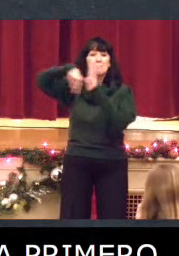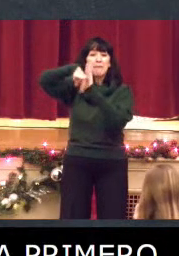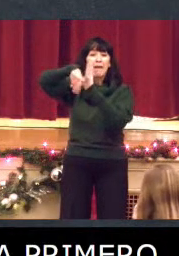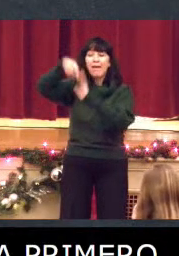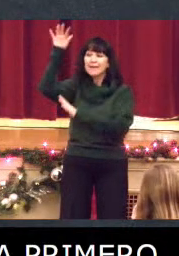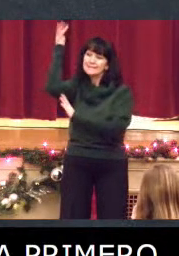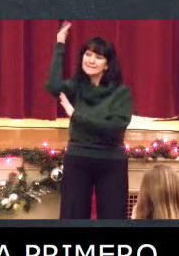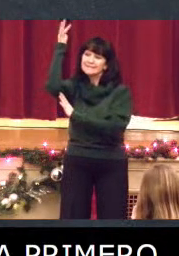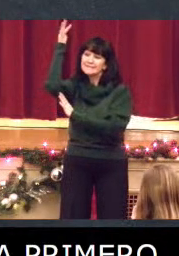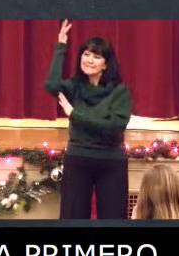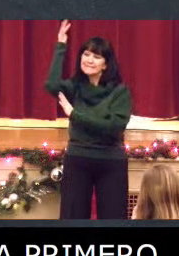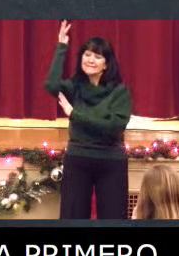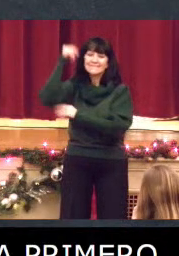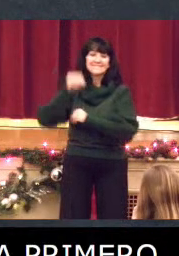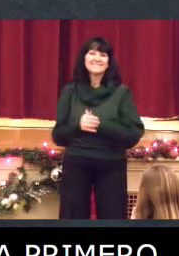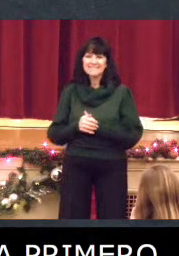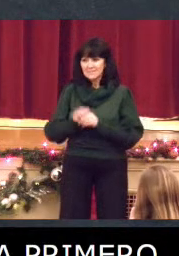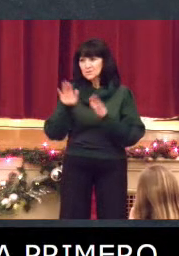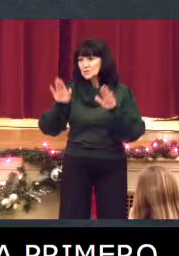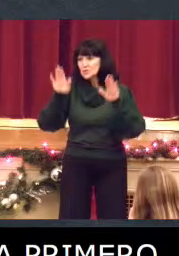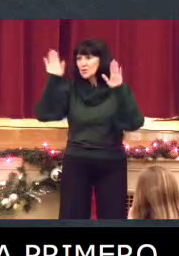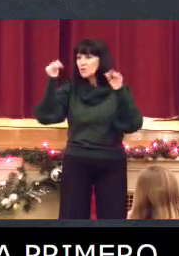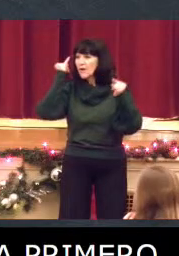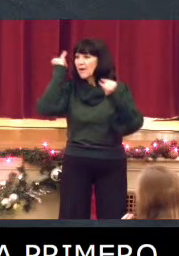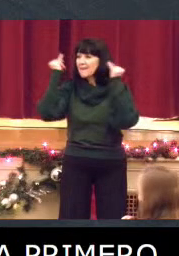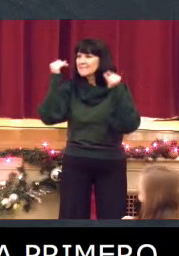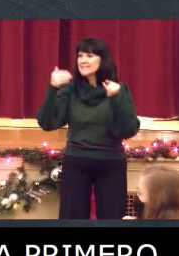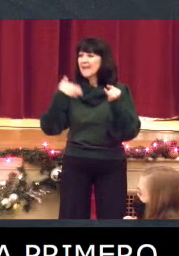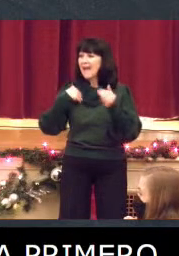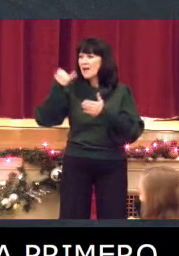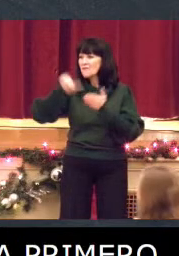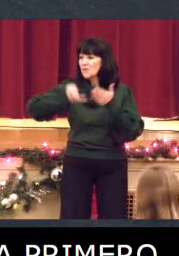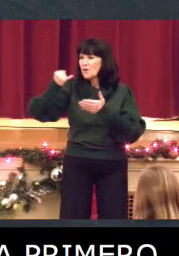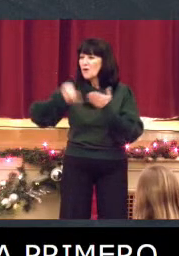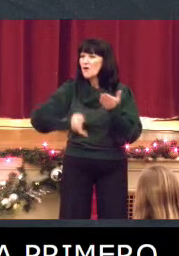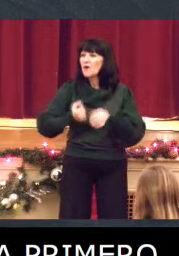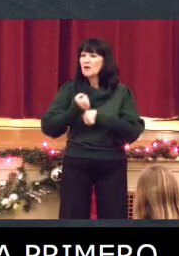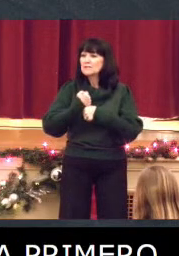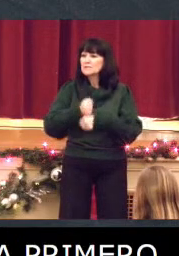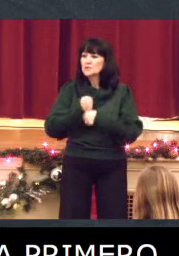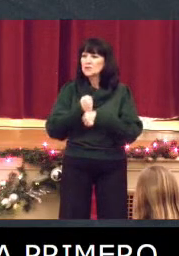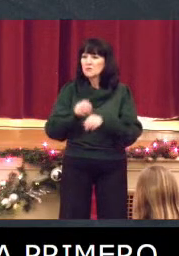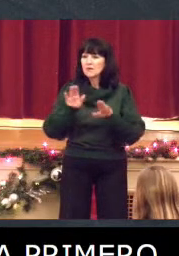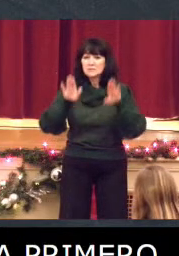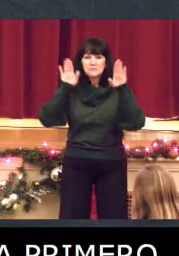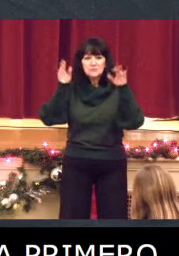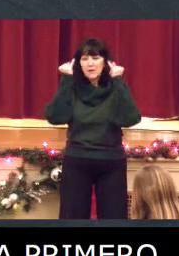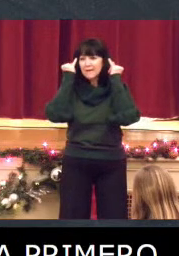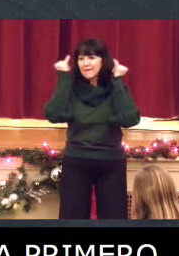great idea. We got the kids in the room doing arts and crafts, so what a great idea. So thank you for having